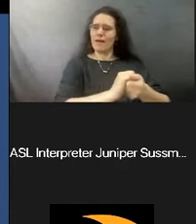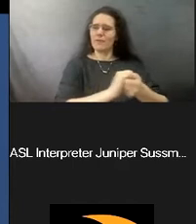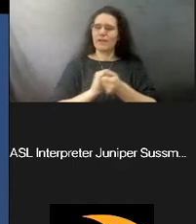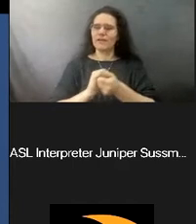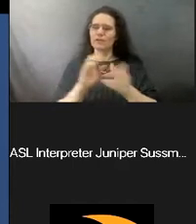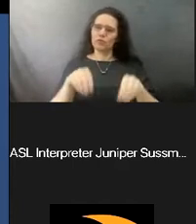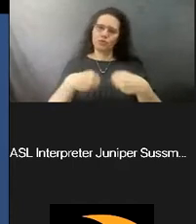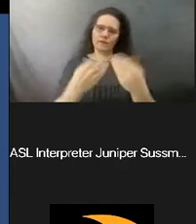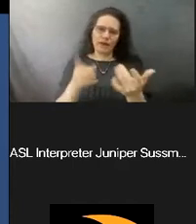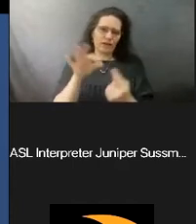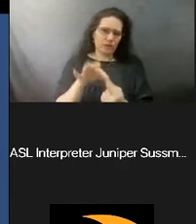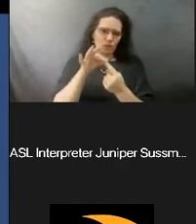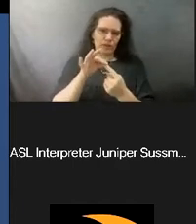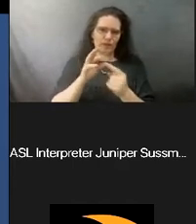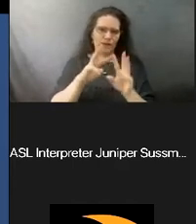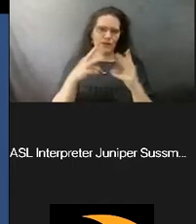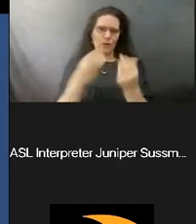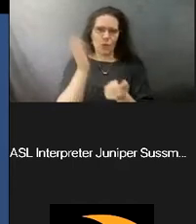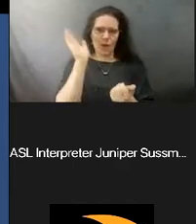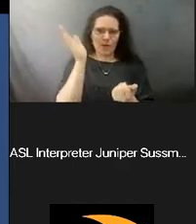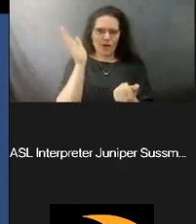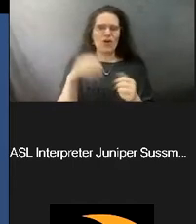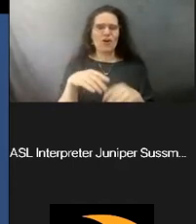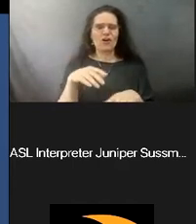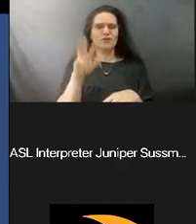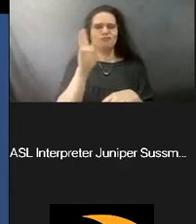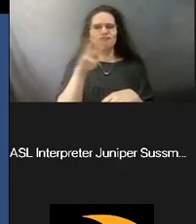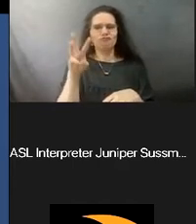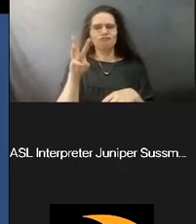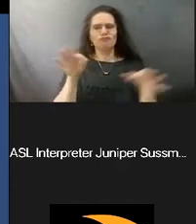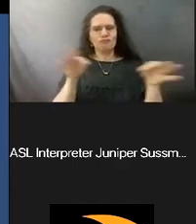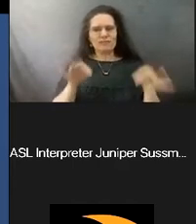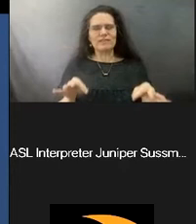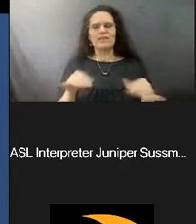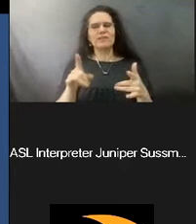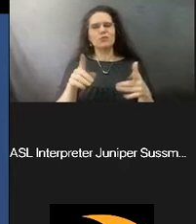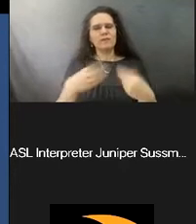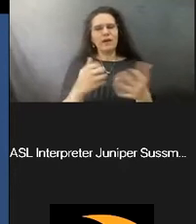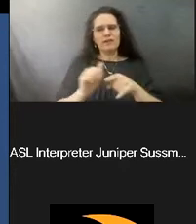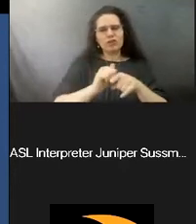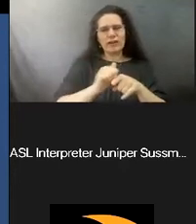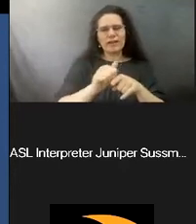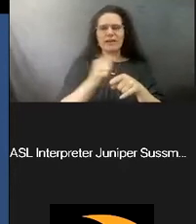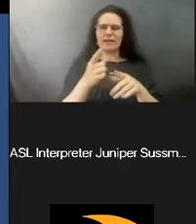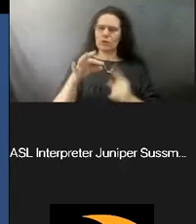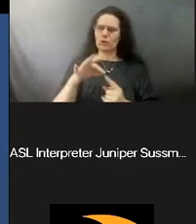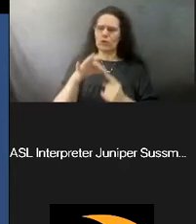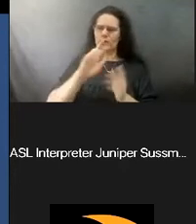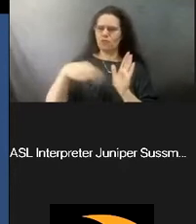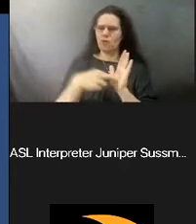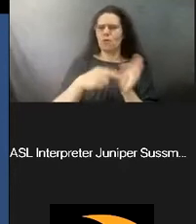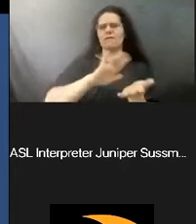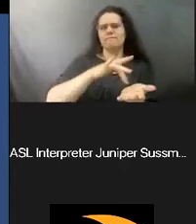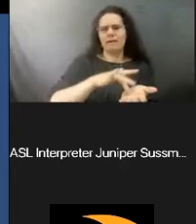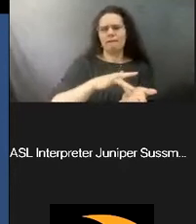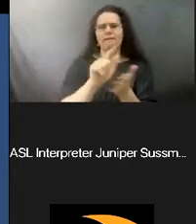this unique webinar series to provide trainings on highlighting the unique role of medical legal partnerships in helping health